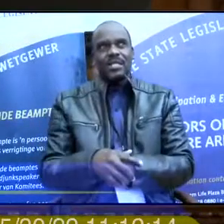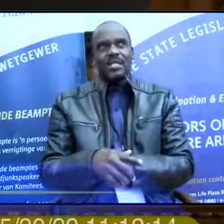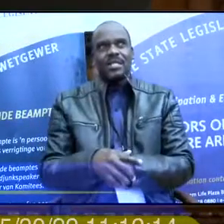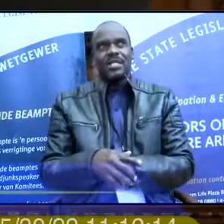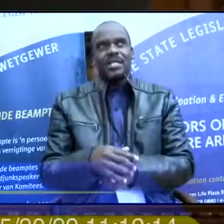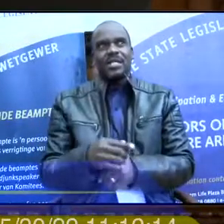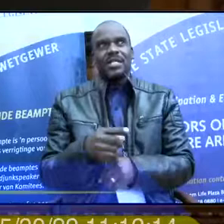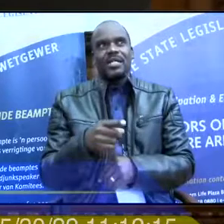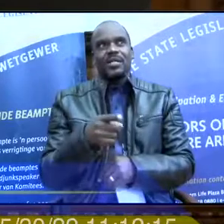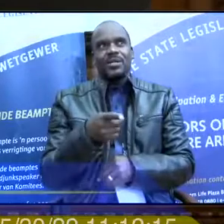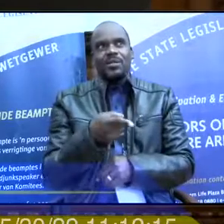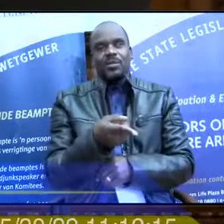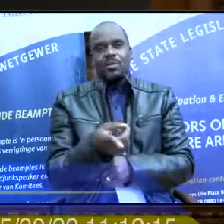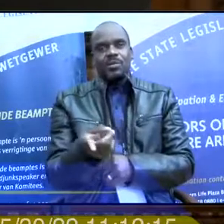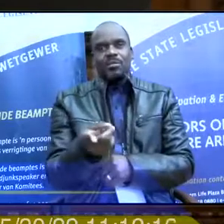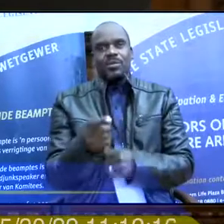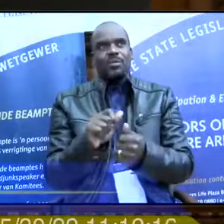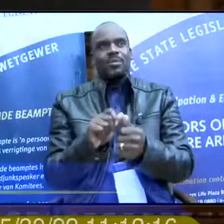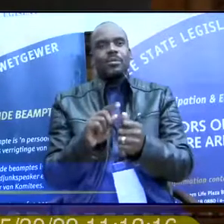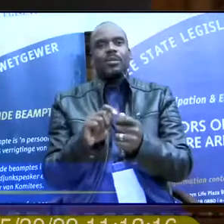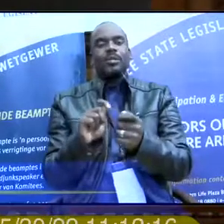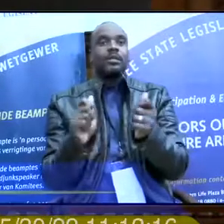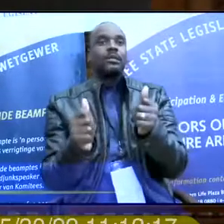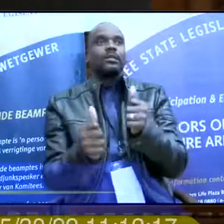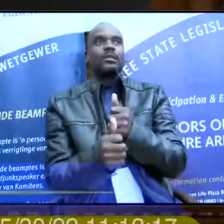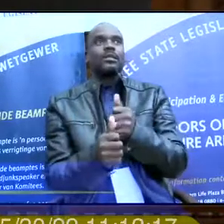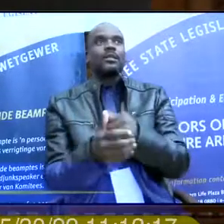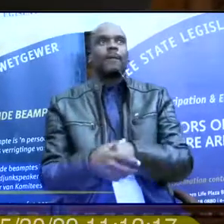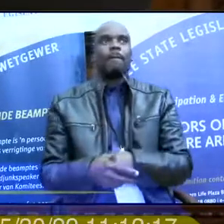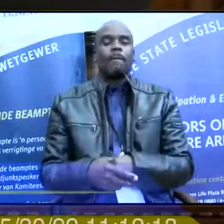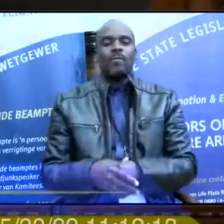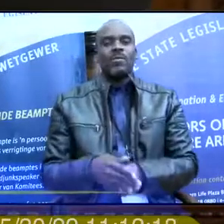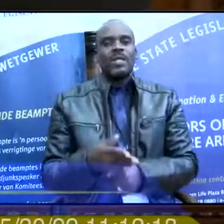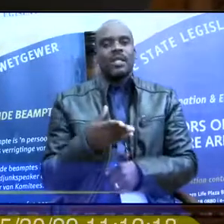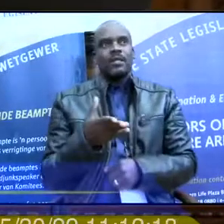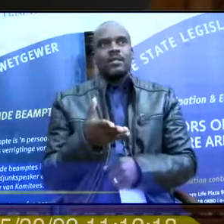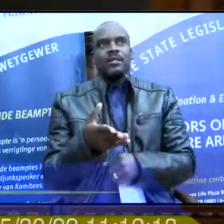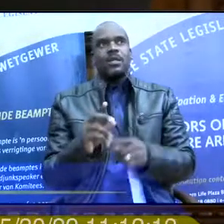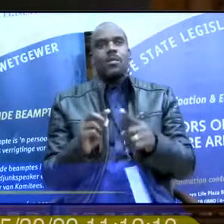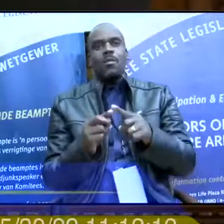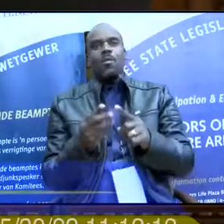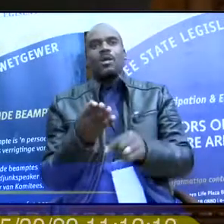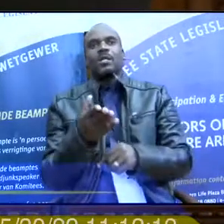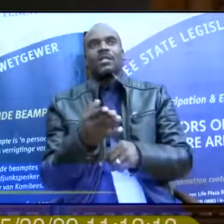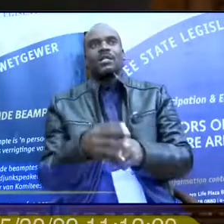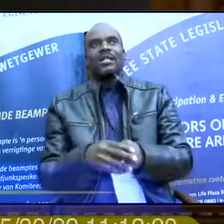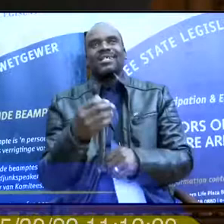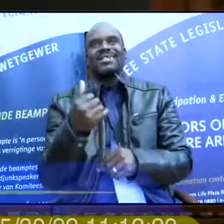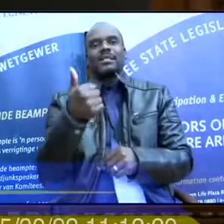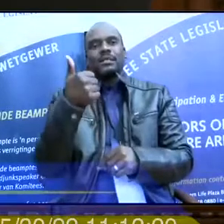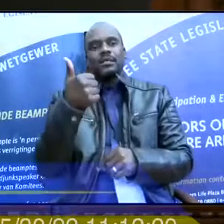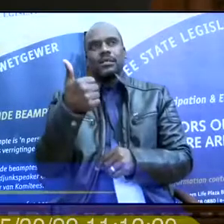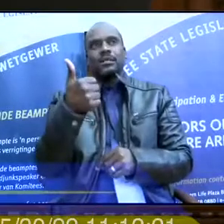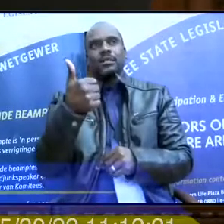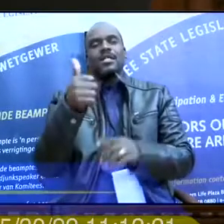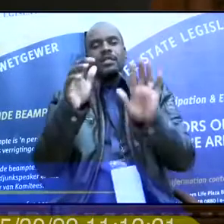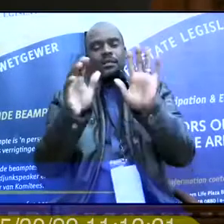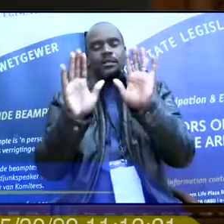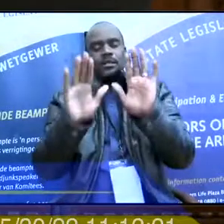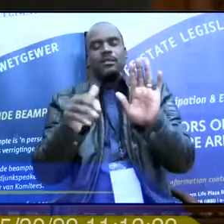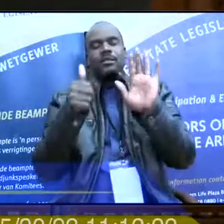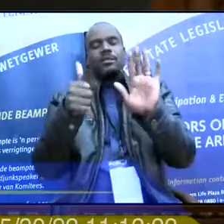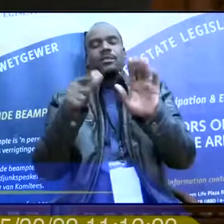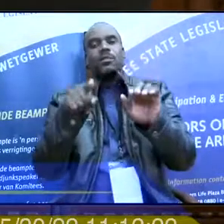in the third quarter of 2021 still employment in the informal sector increased by 9000